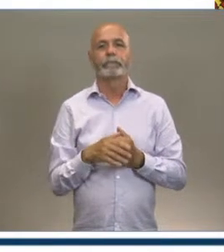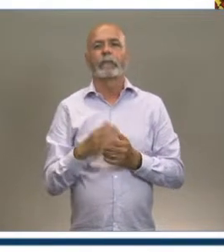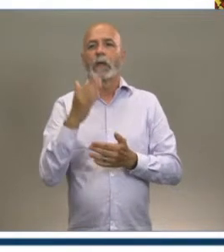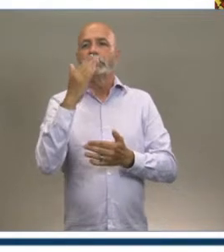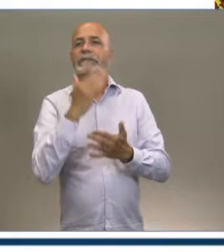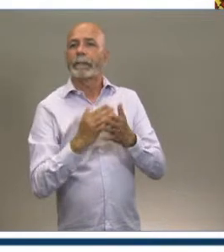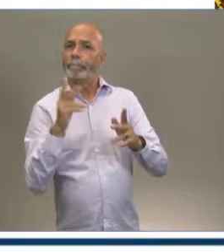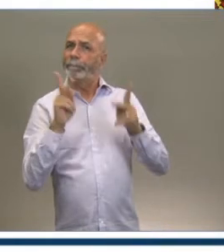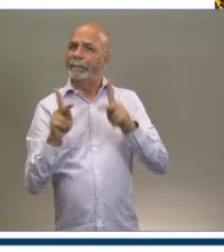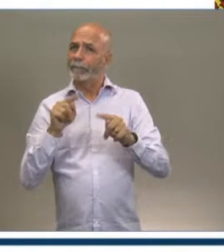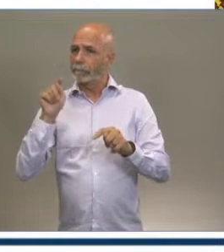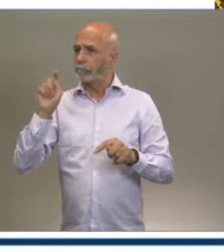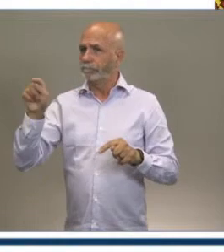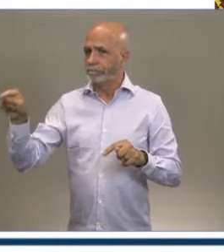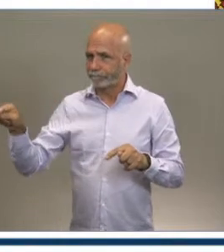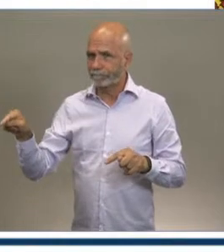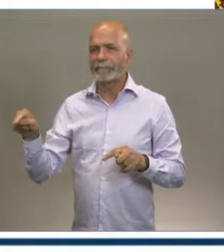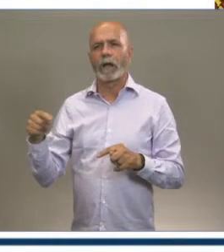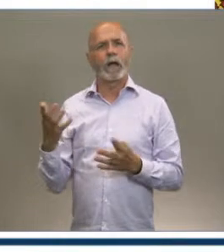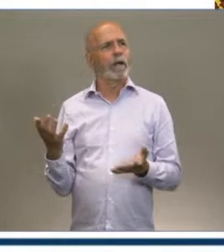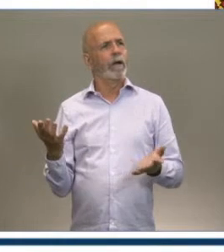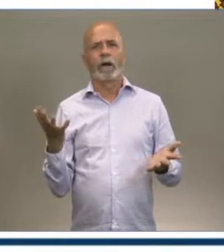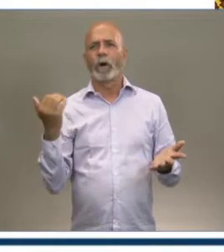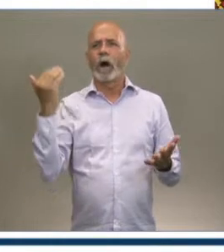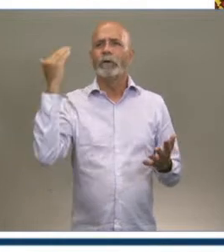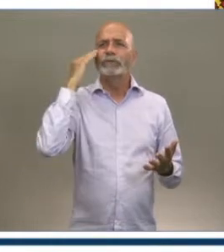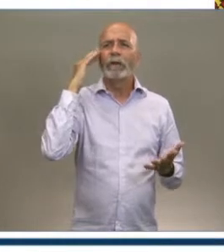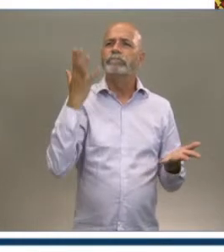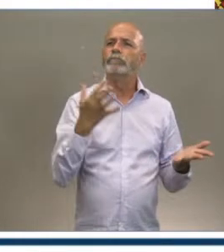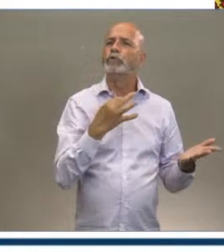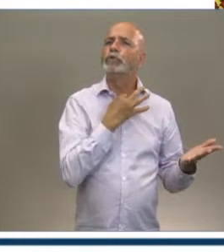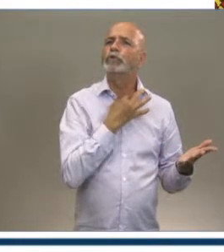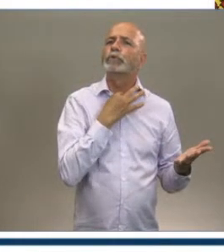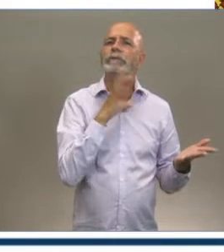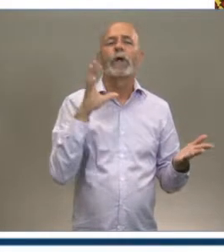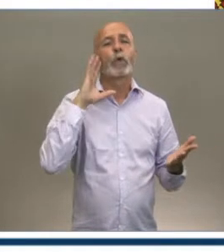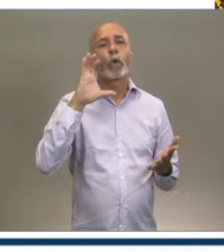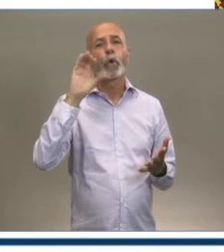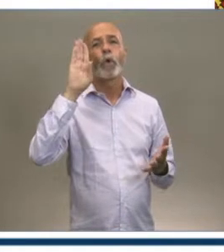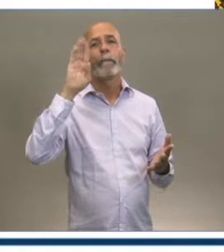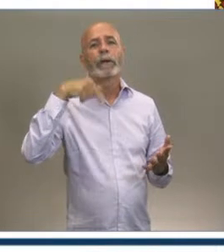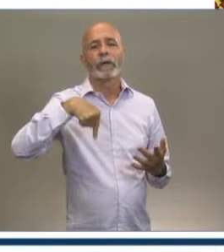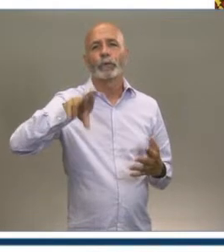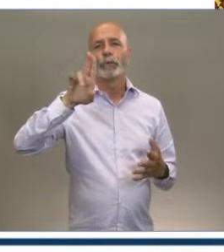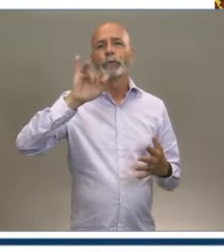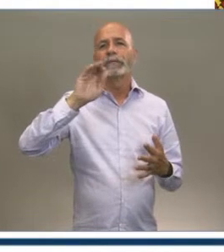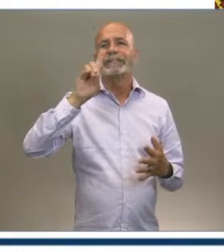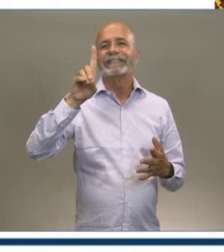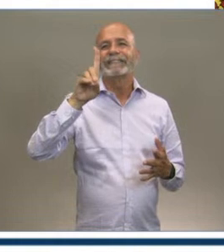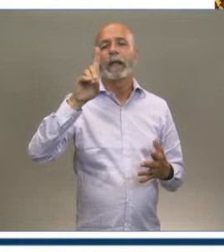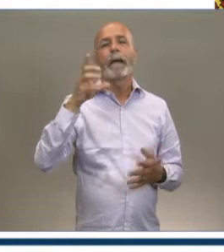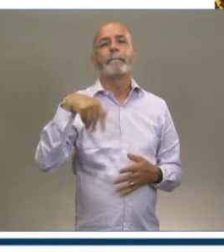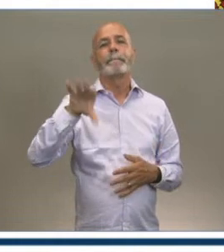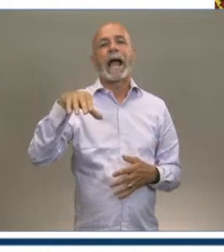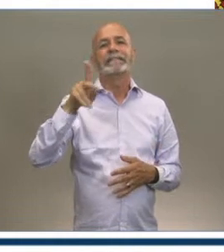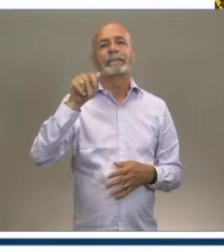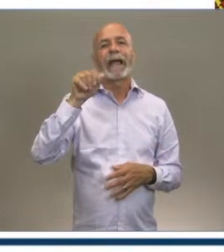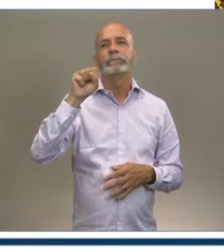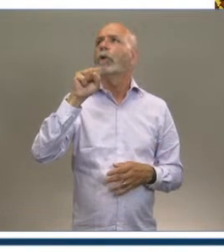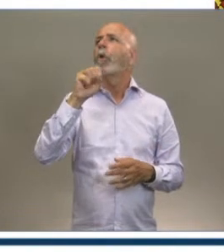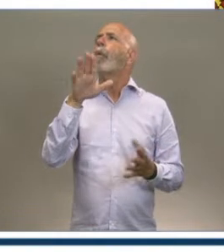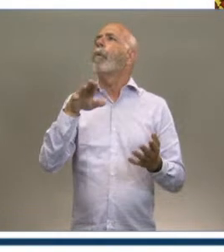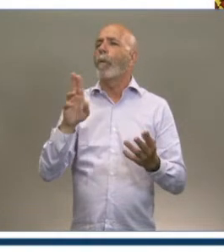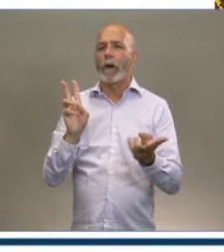tolls on the Cobequid Pass, but there was no mention of that last weekend. I guess, why weren't the tolls included, and when will they be removed? So